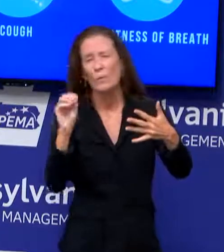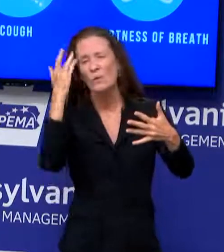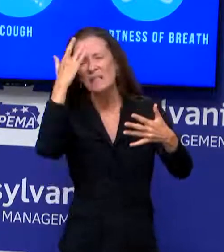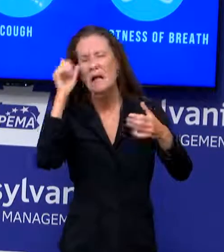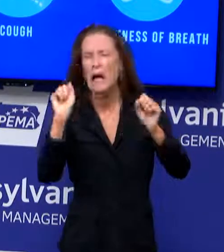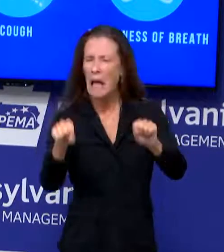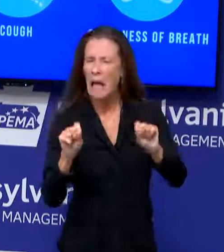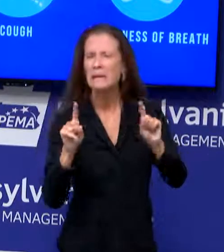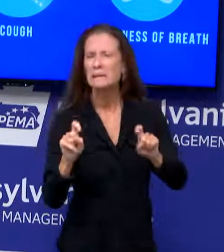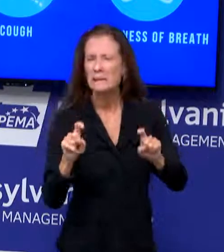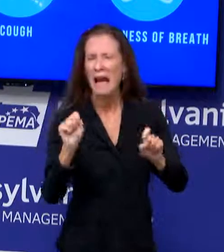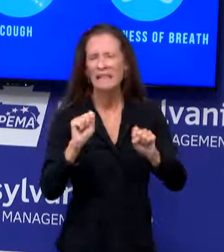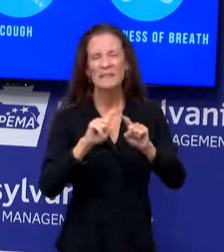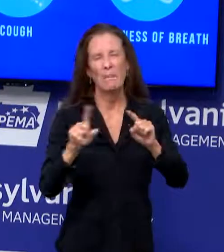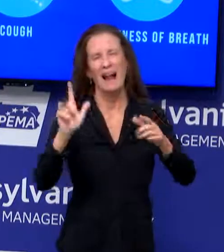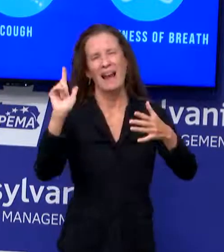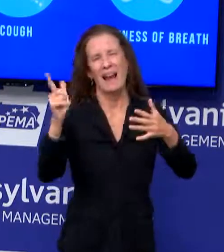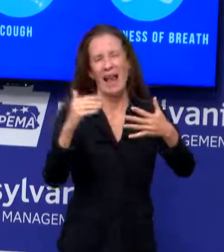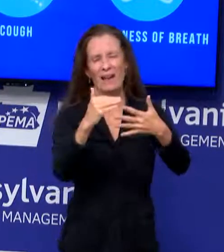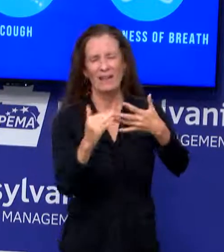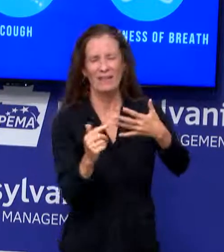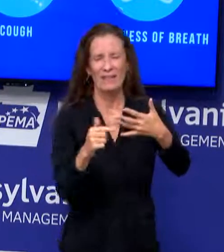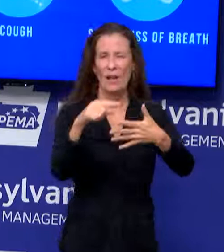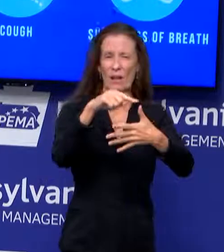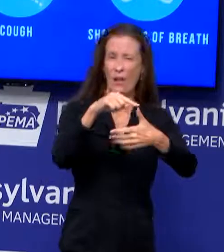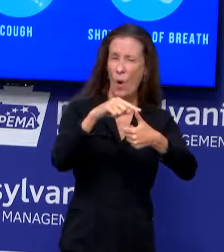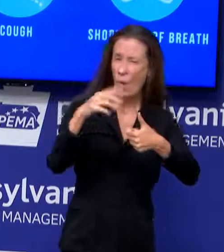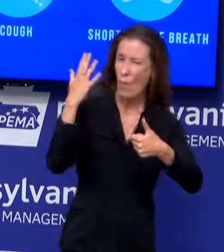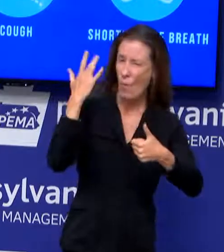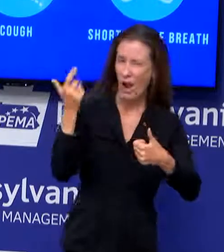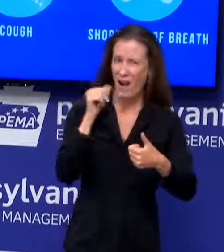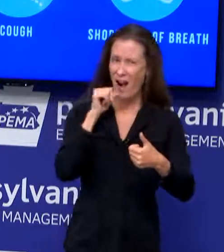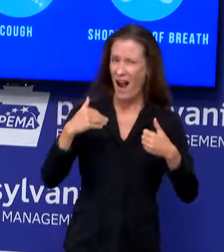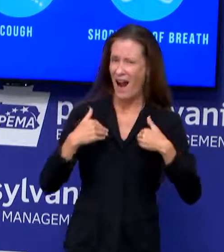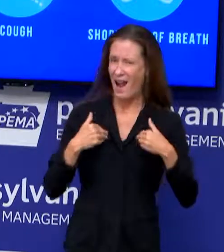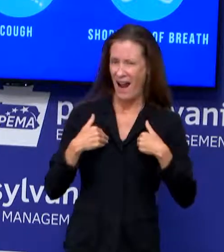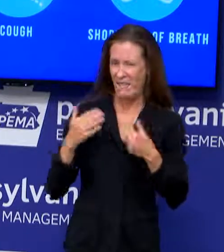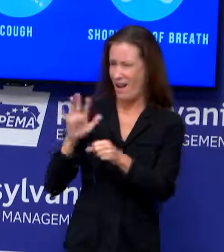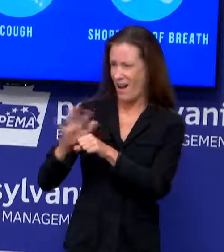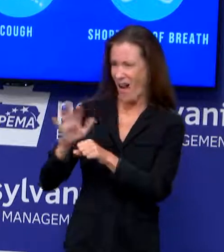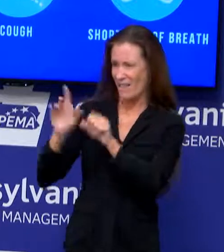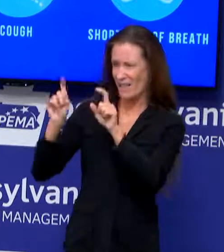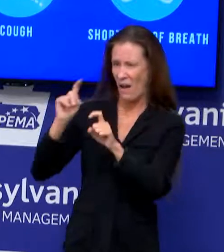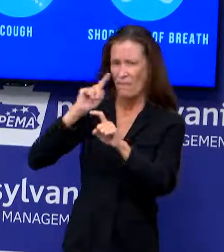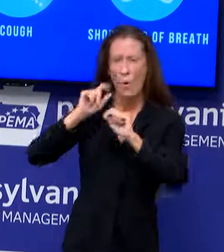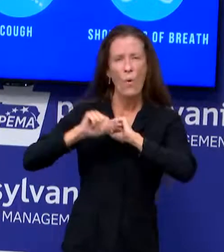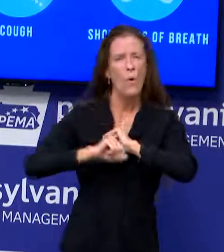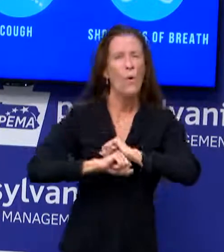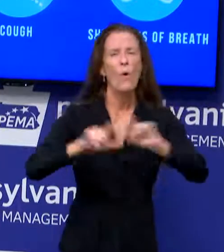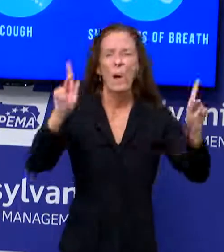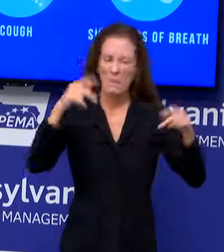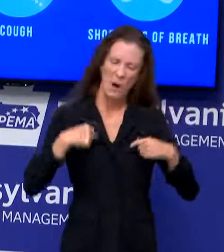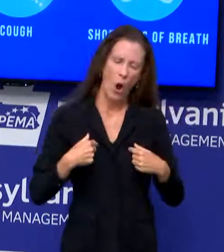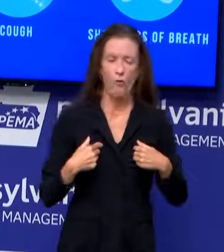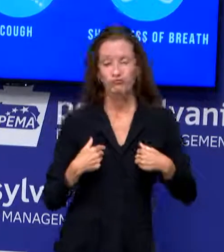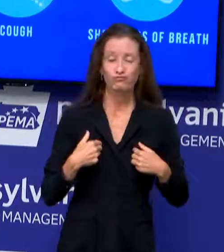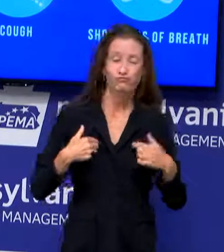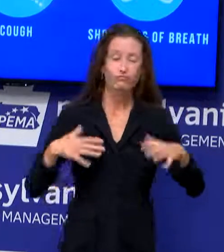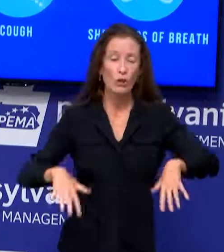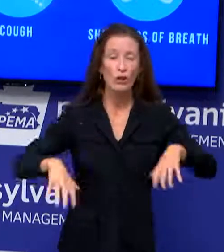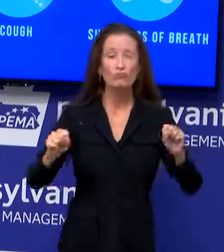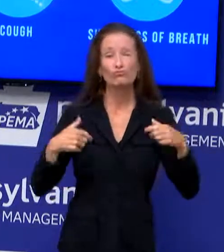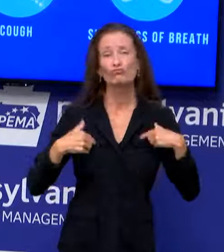ability to do widespread population-based testing of asymptomatic individuals. So we would prioritize those